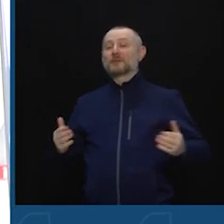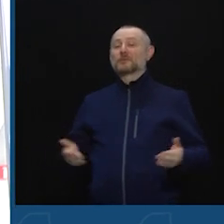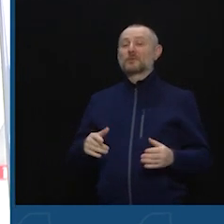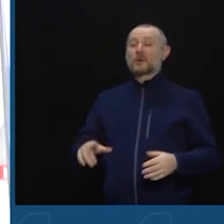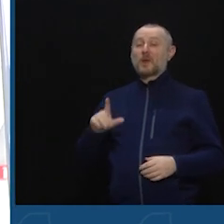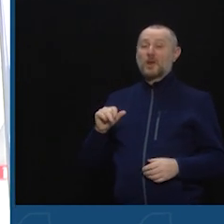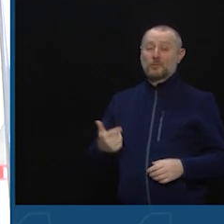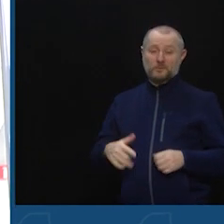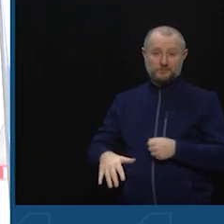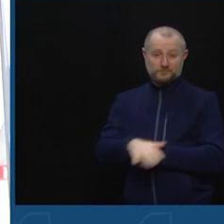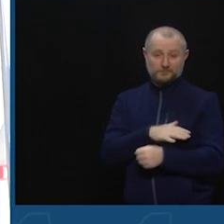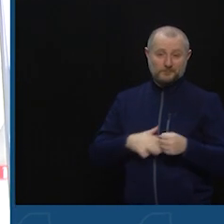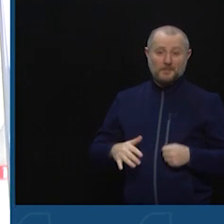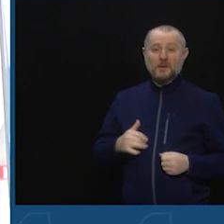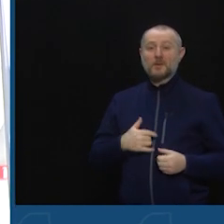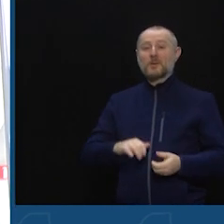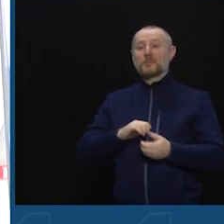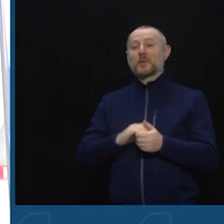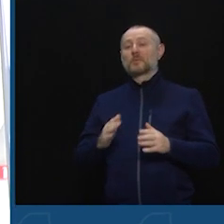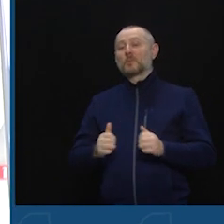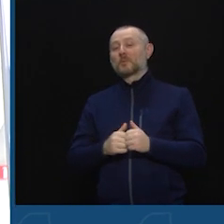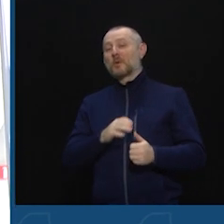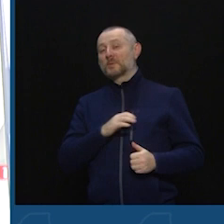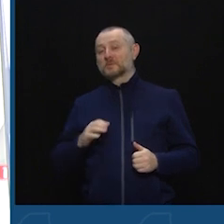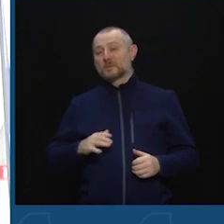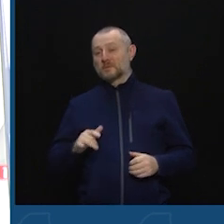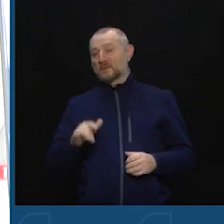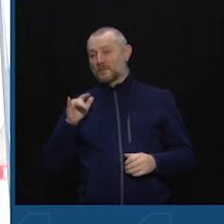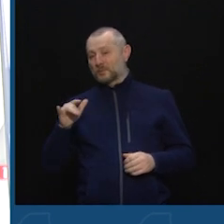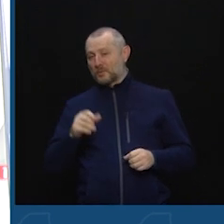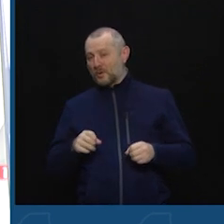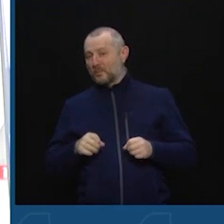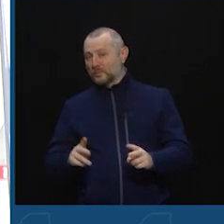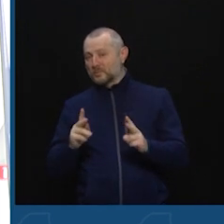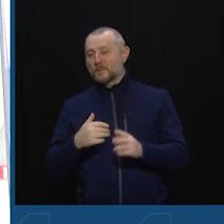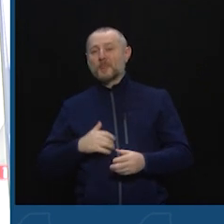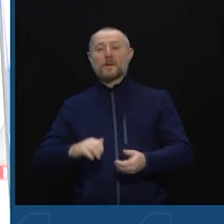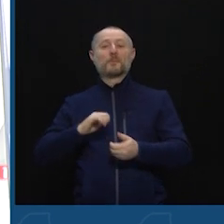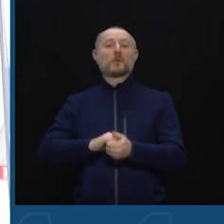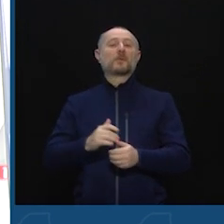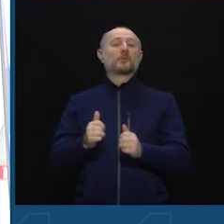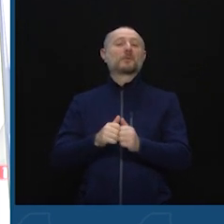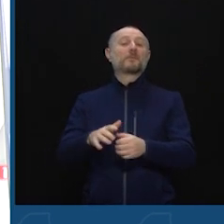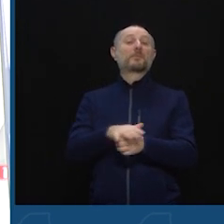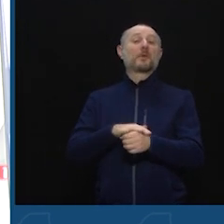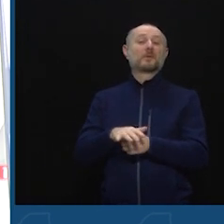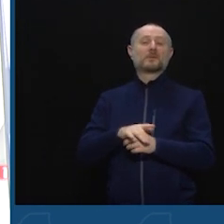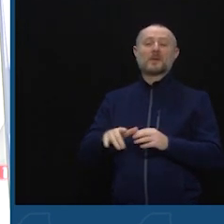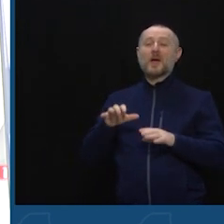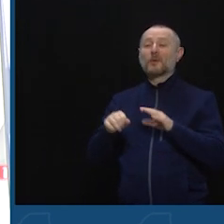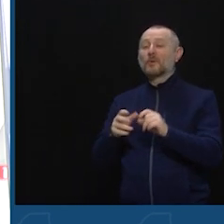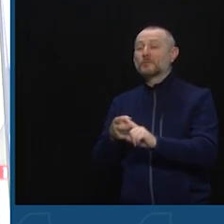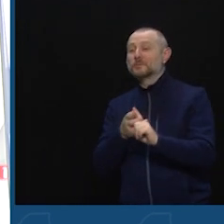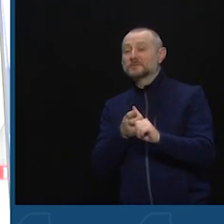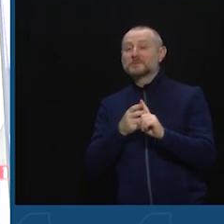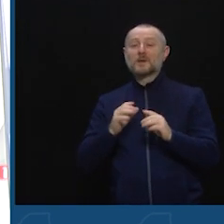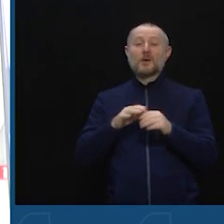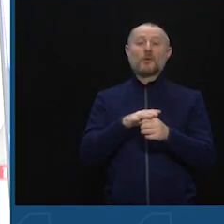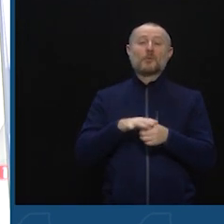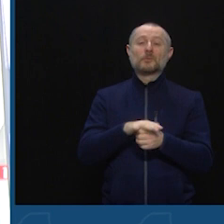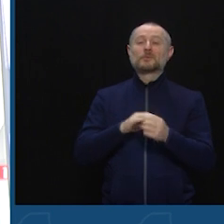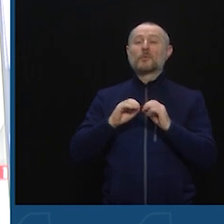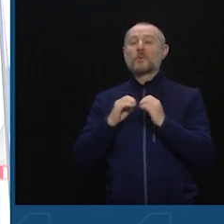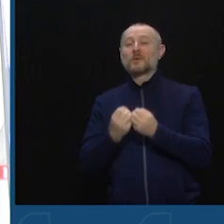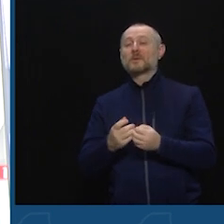had partnerships with the Council for Airport Opportunity, and we partnered with local outreach community organization partners,